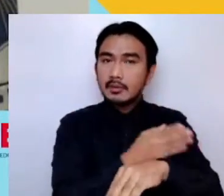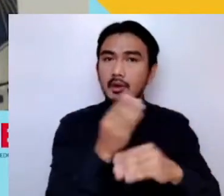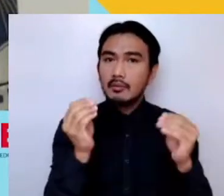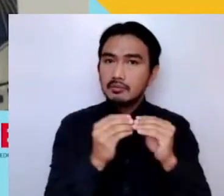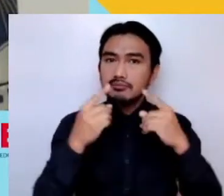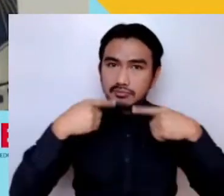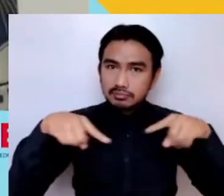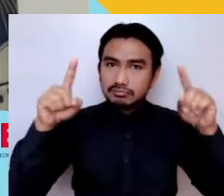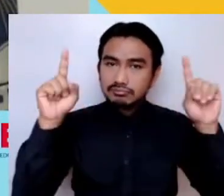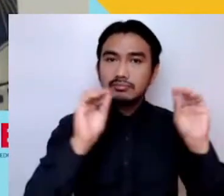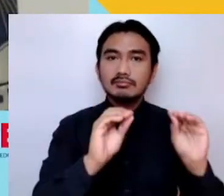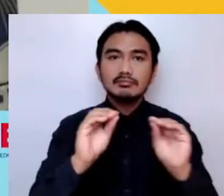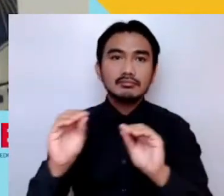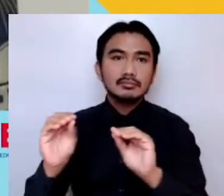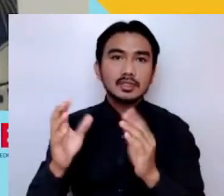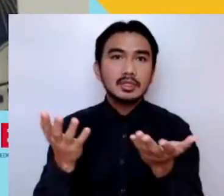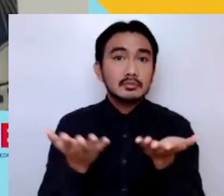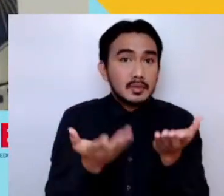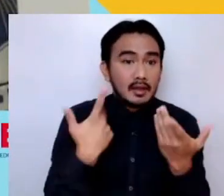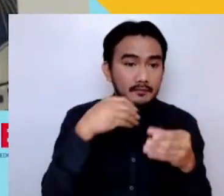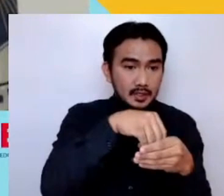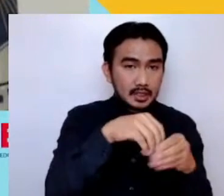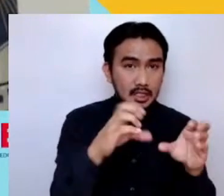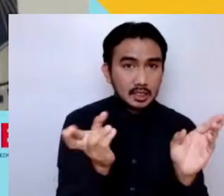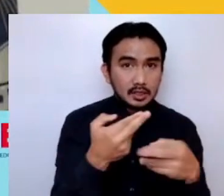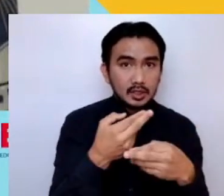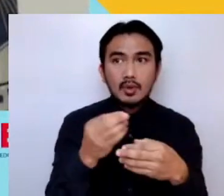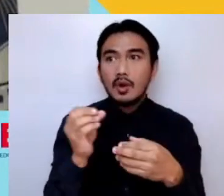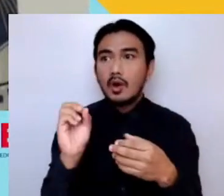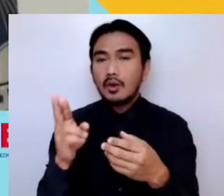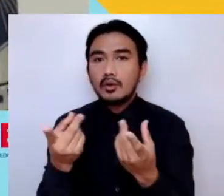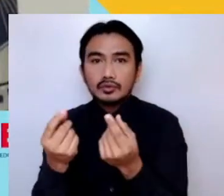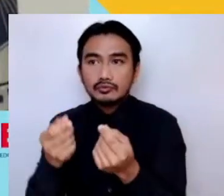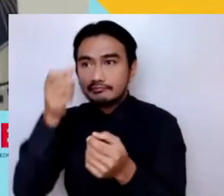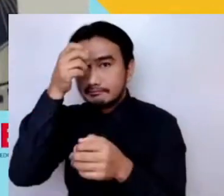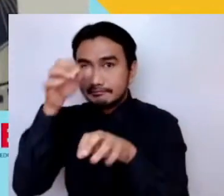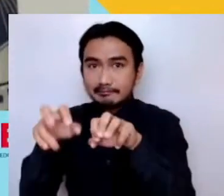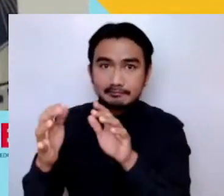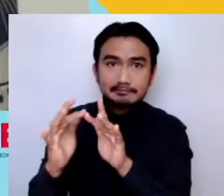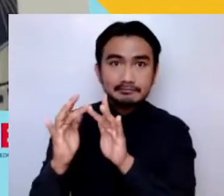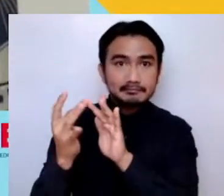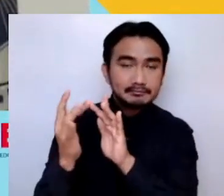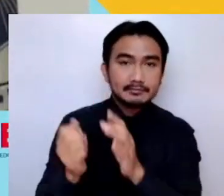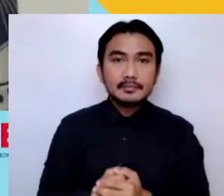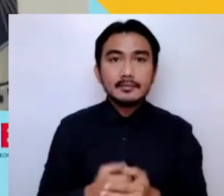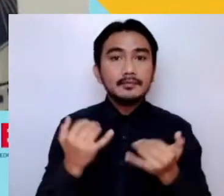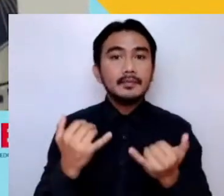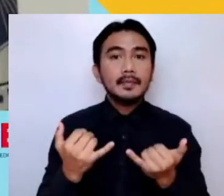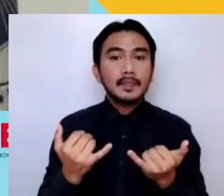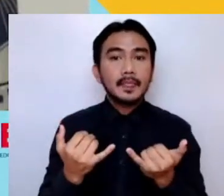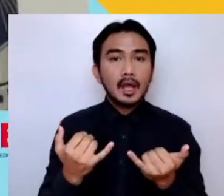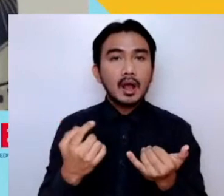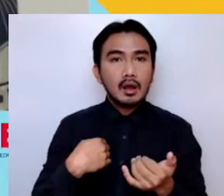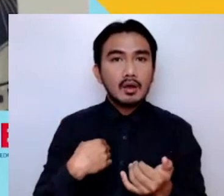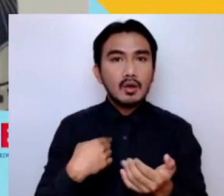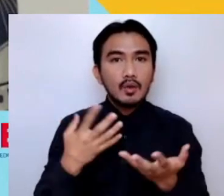be inside the classroom or behind a computer screen. So at this point, I'd like to call the